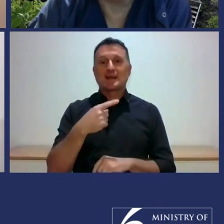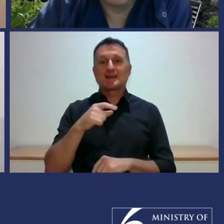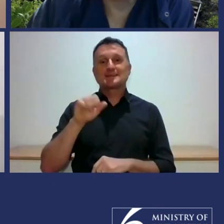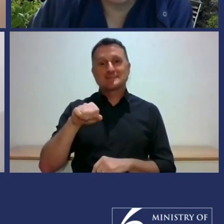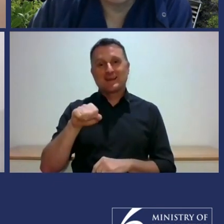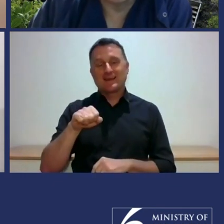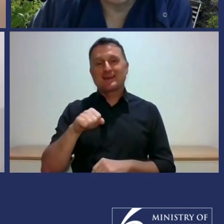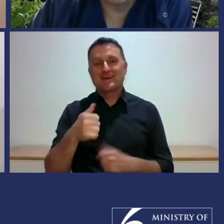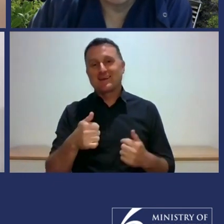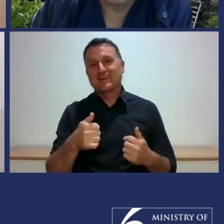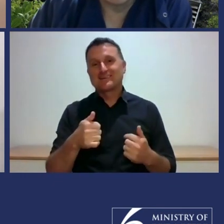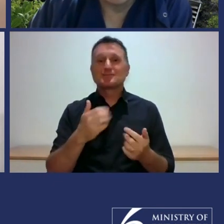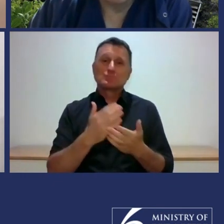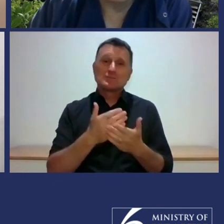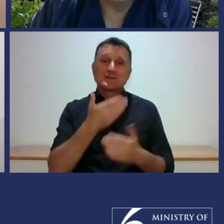have